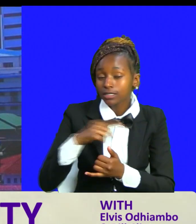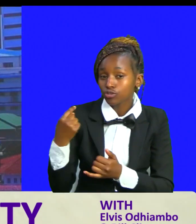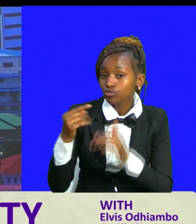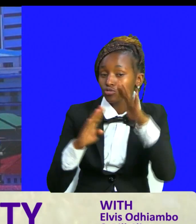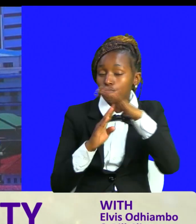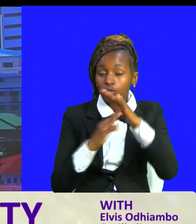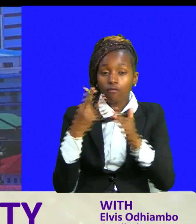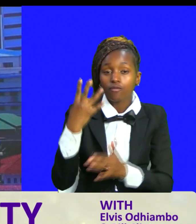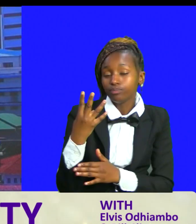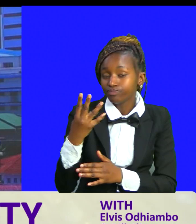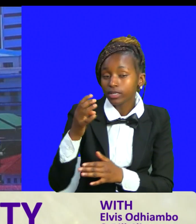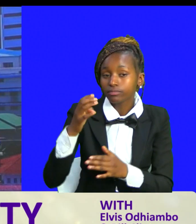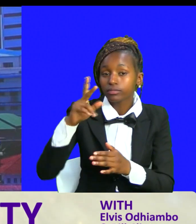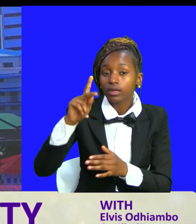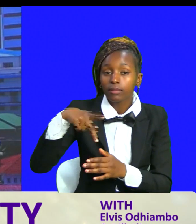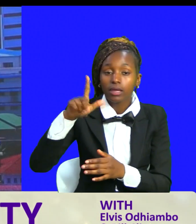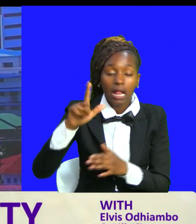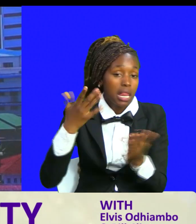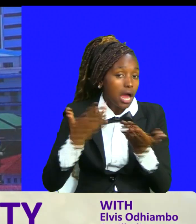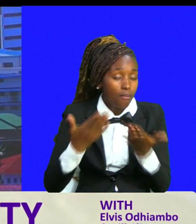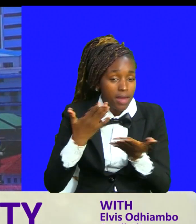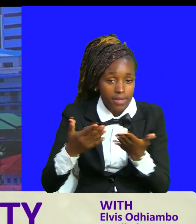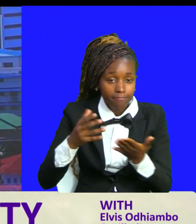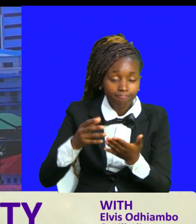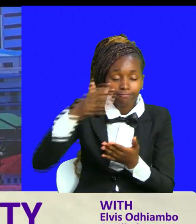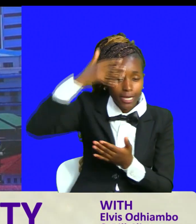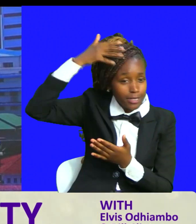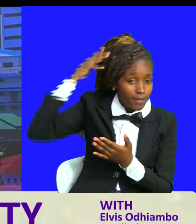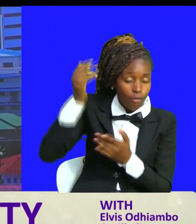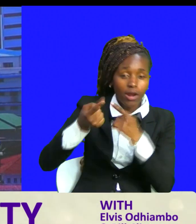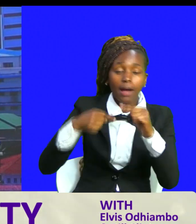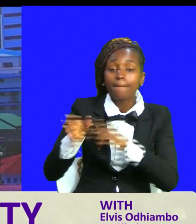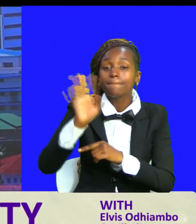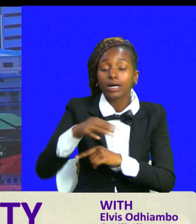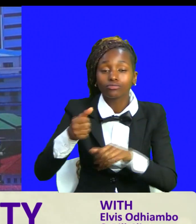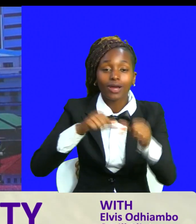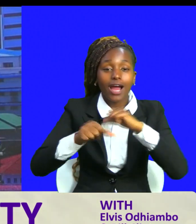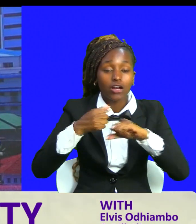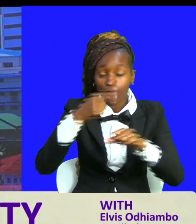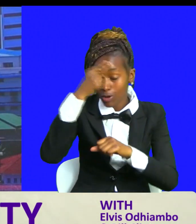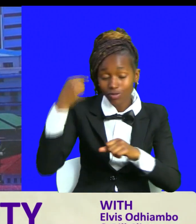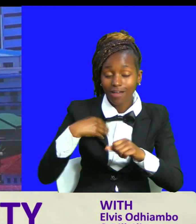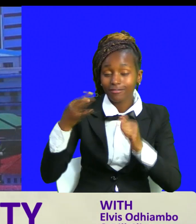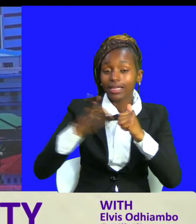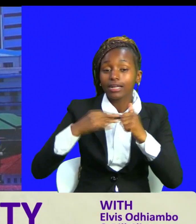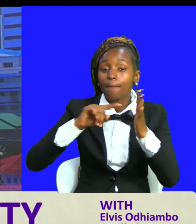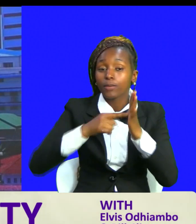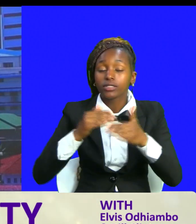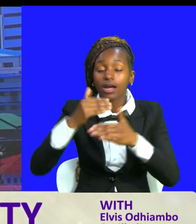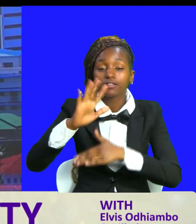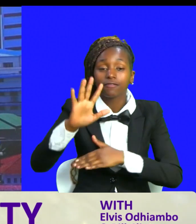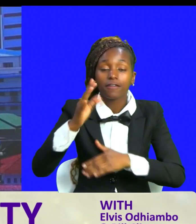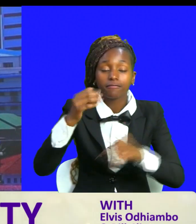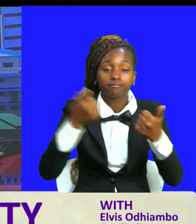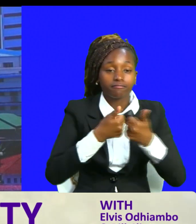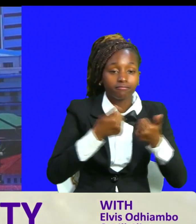as far as the KPL is concerned is KCB. They are now also back into action. They have 8 points. That is after 5 games, 2